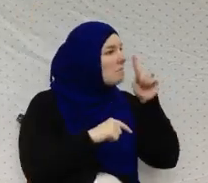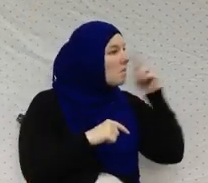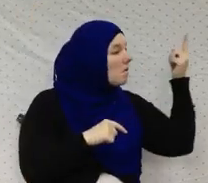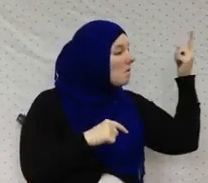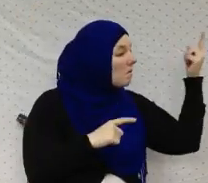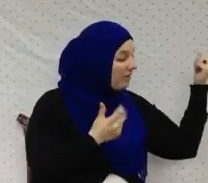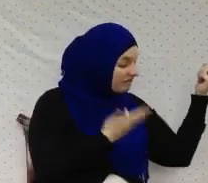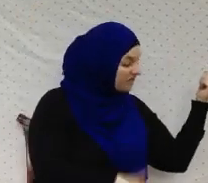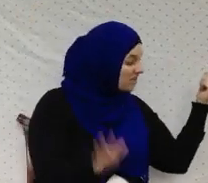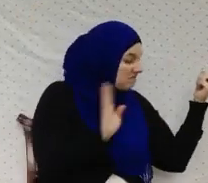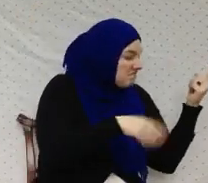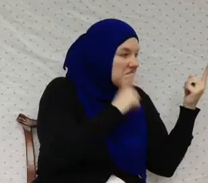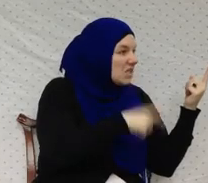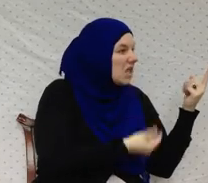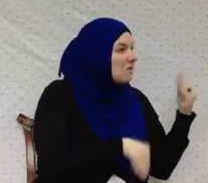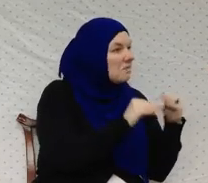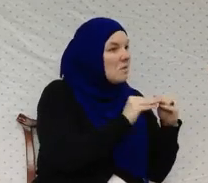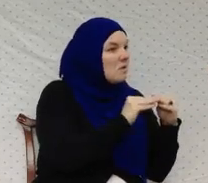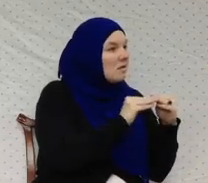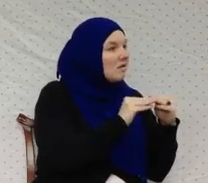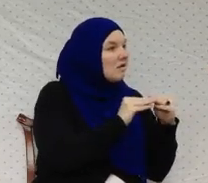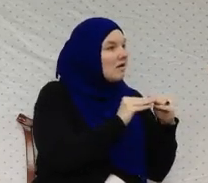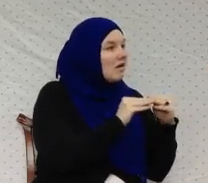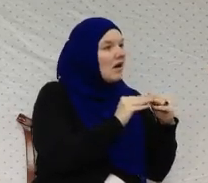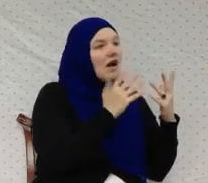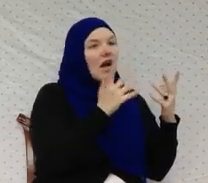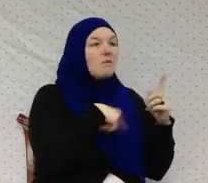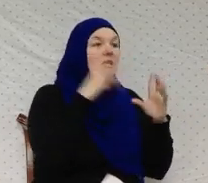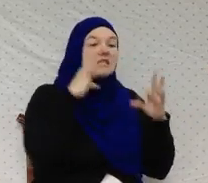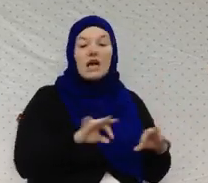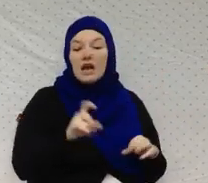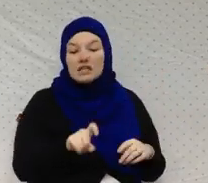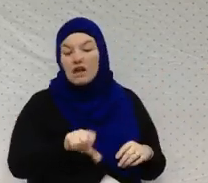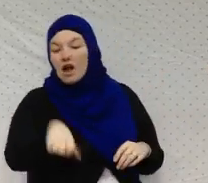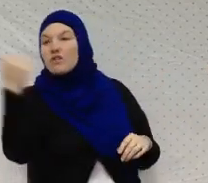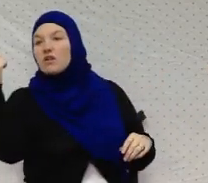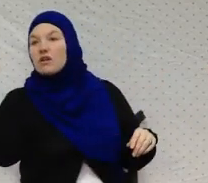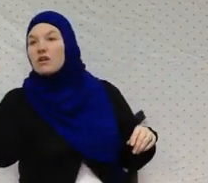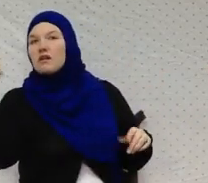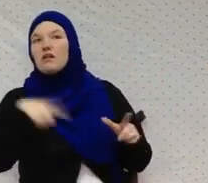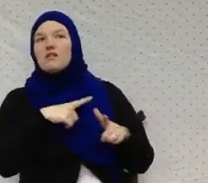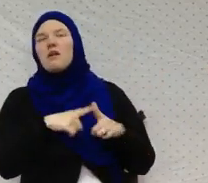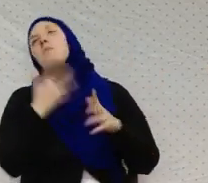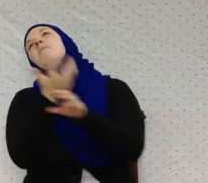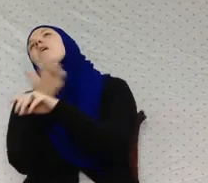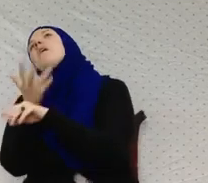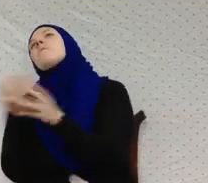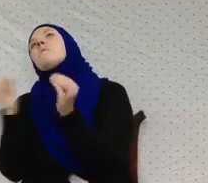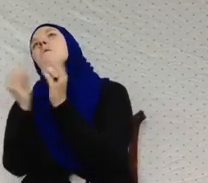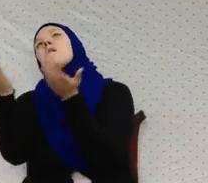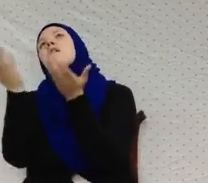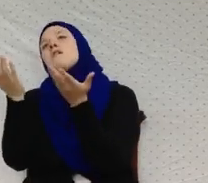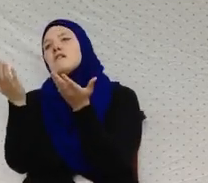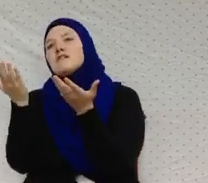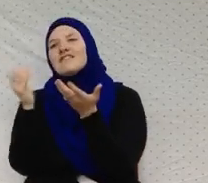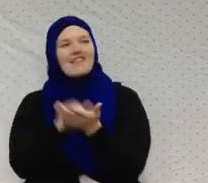are bored or when we are finished or when we take it for granted and decide we need something different, then we are